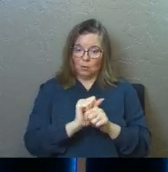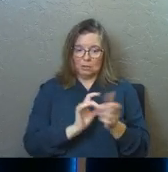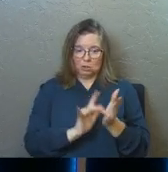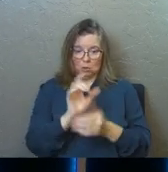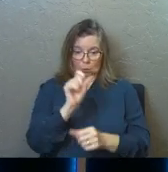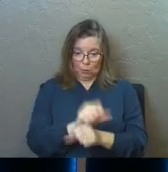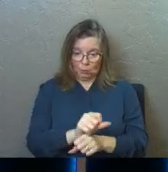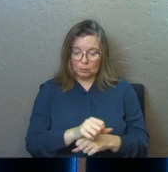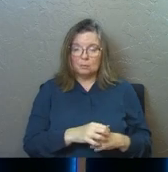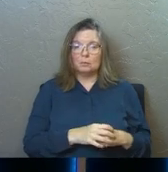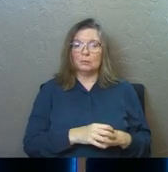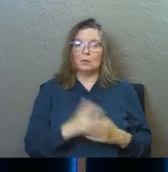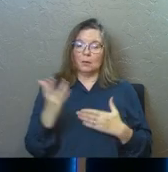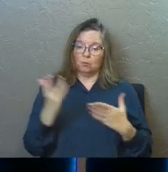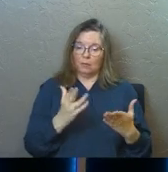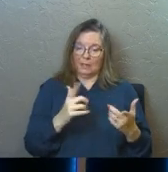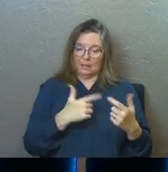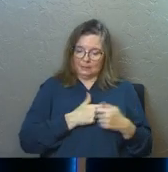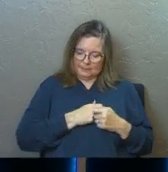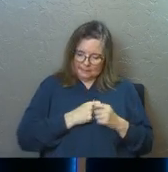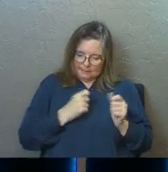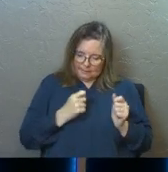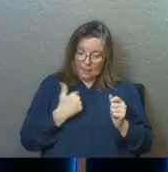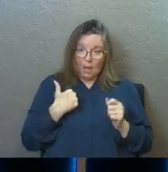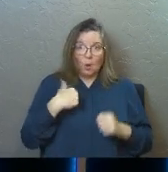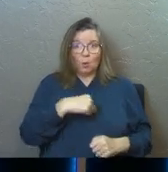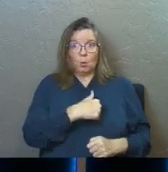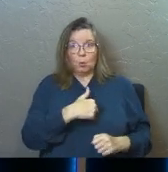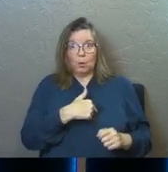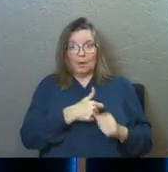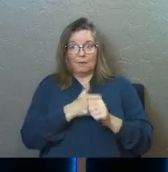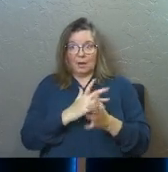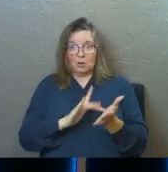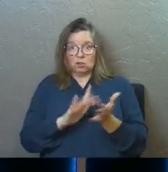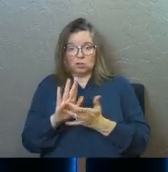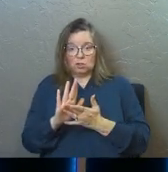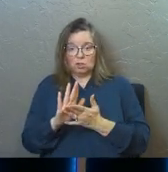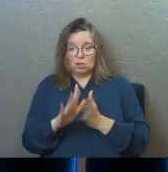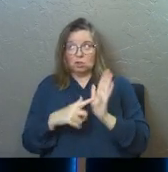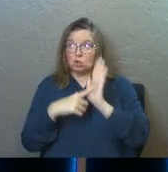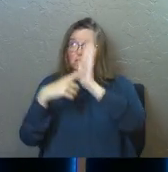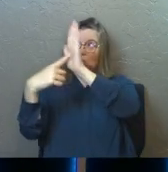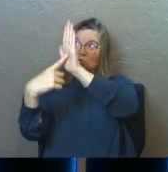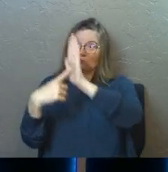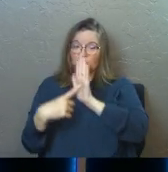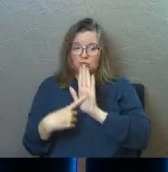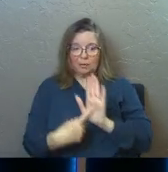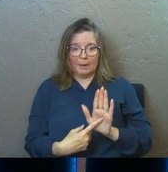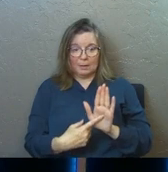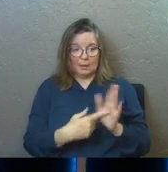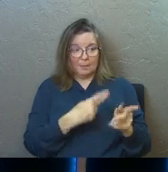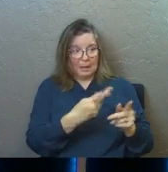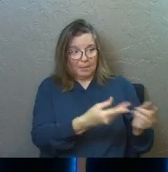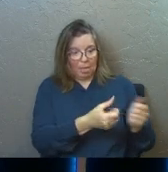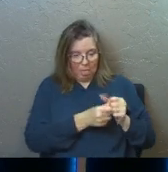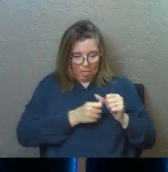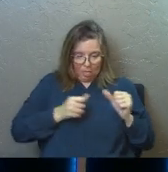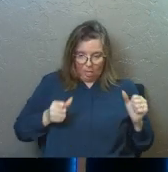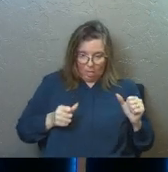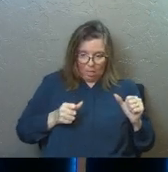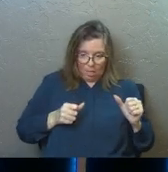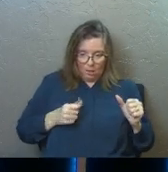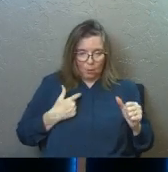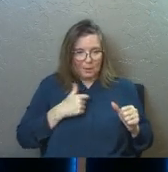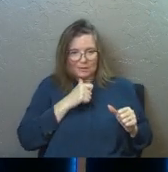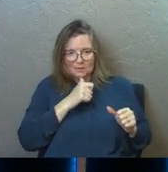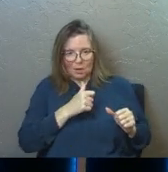Jesus works, right? Just bring it to me. And we, as followers of Jesus, should represent him well, that when people bring us their brokenness, we